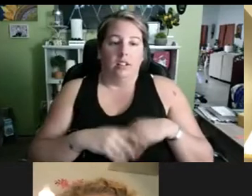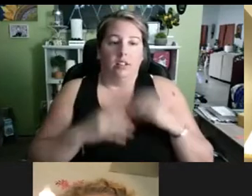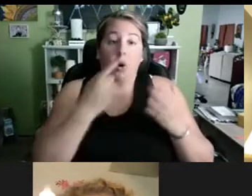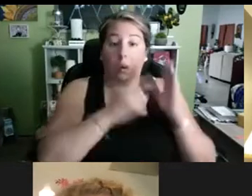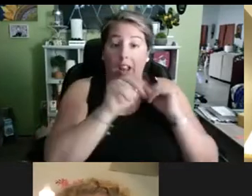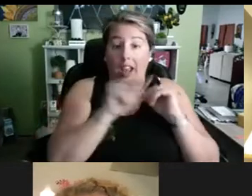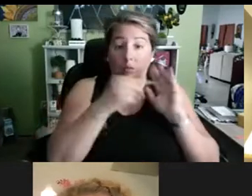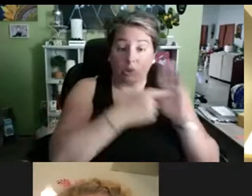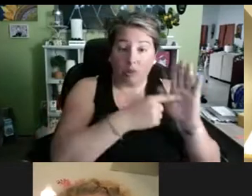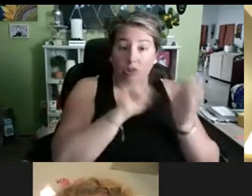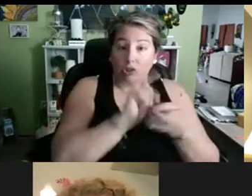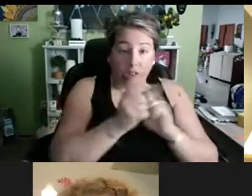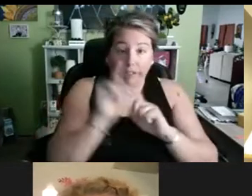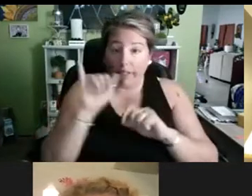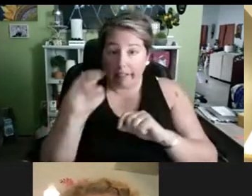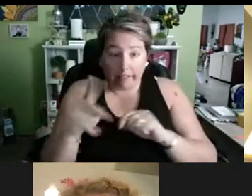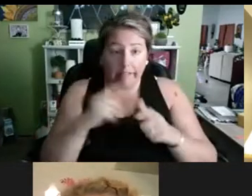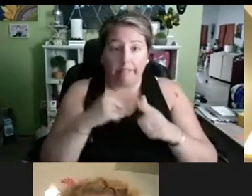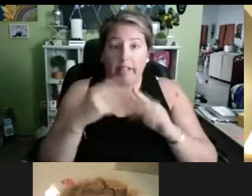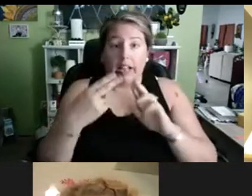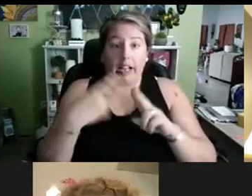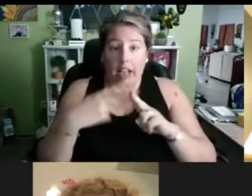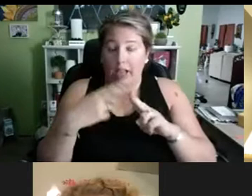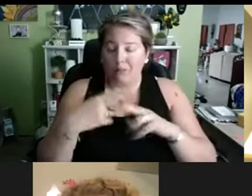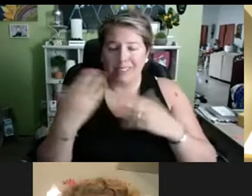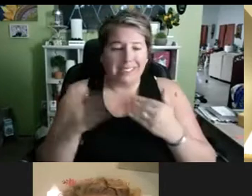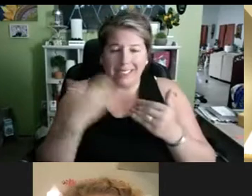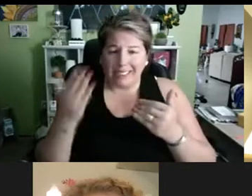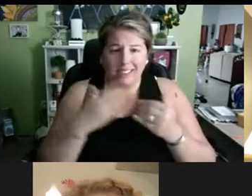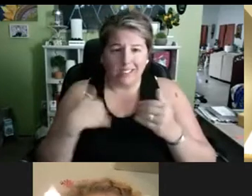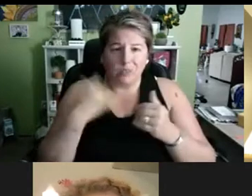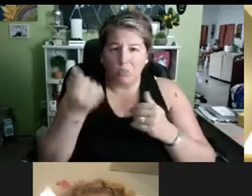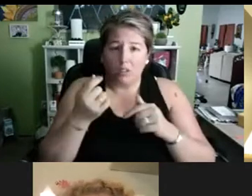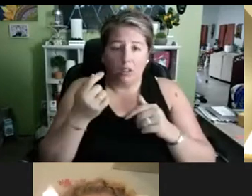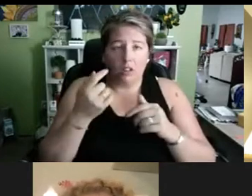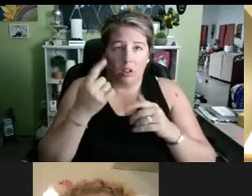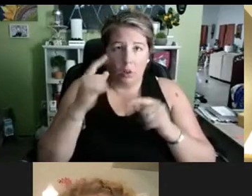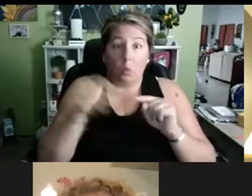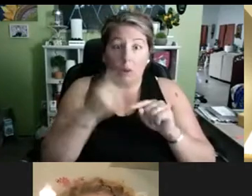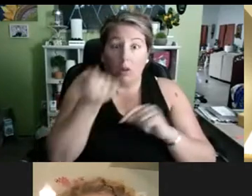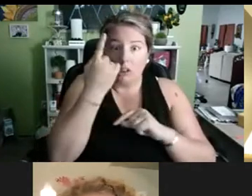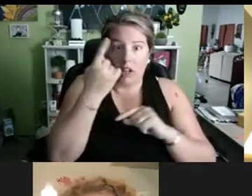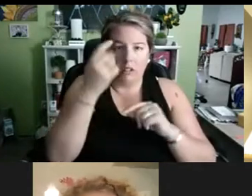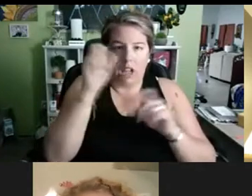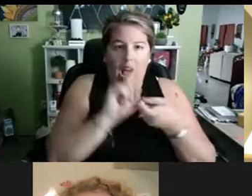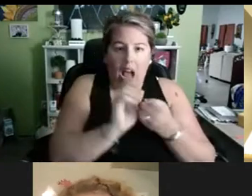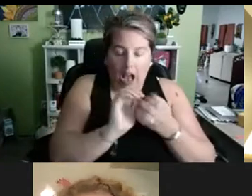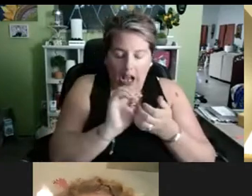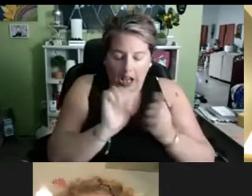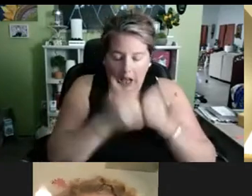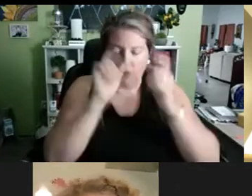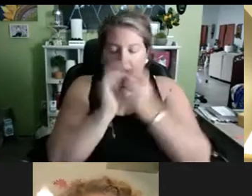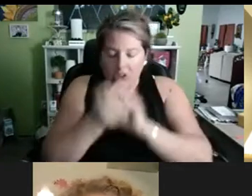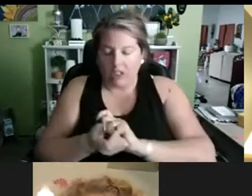you switch out the link, you switch out the name, and it's the easiest thing once you have it. So I think that just adds to